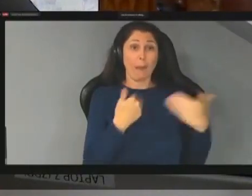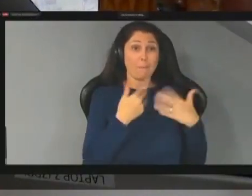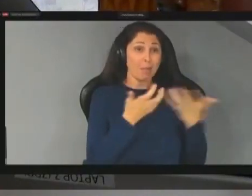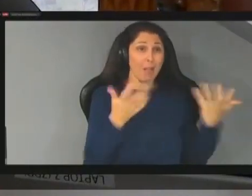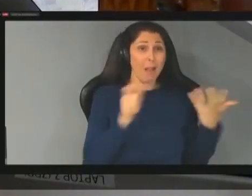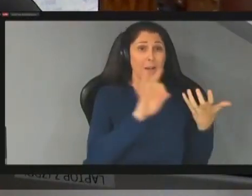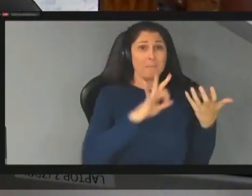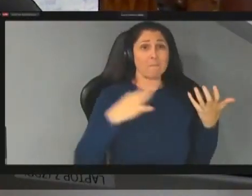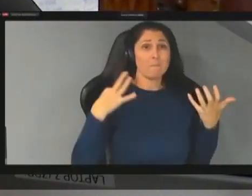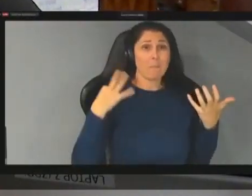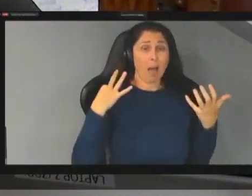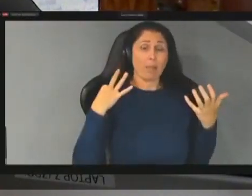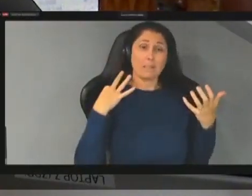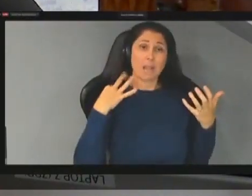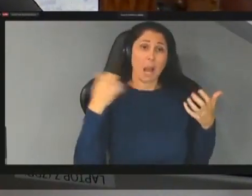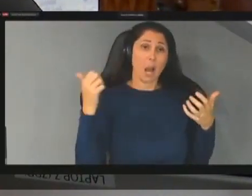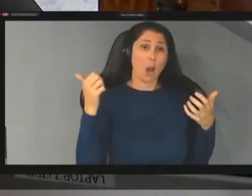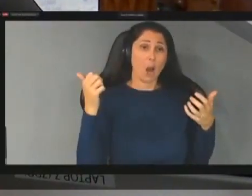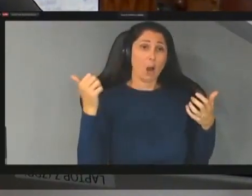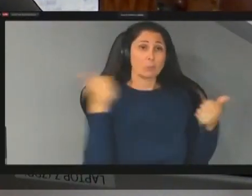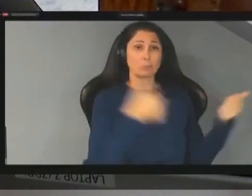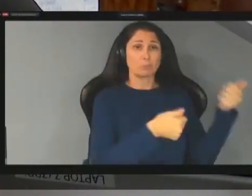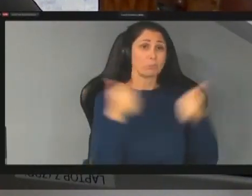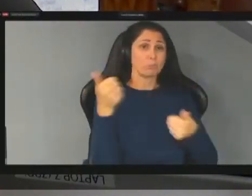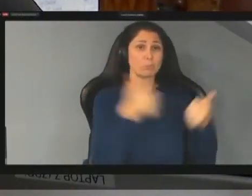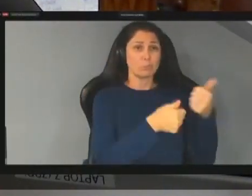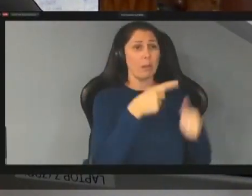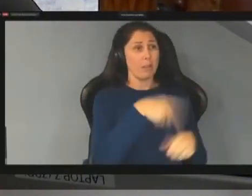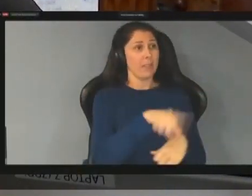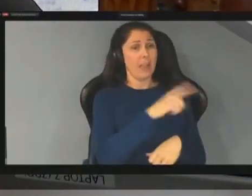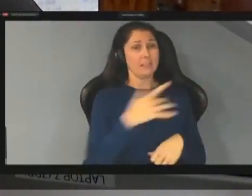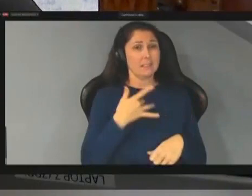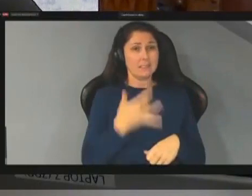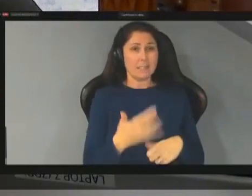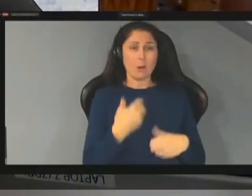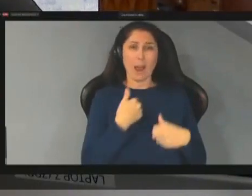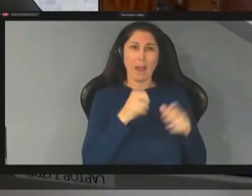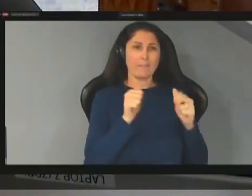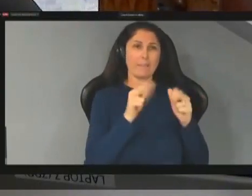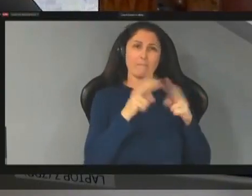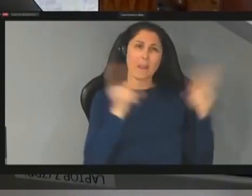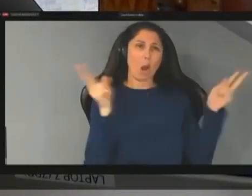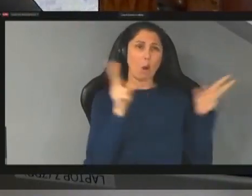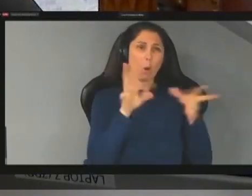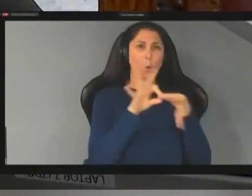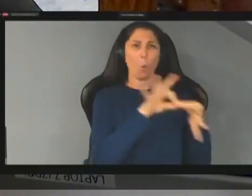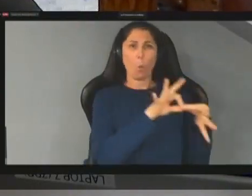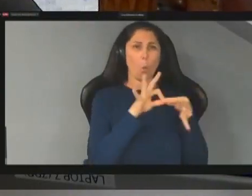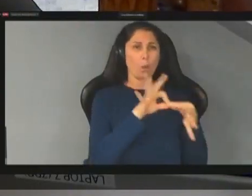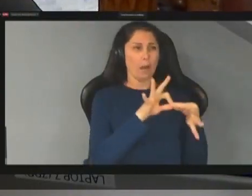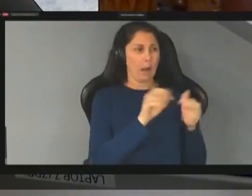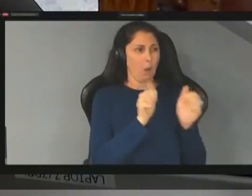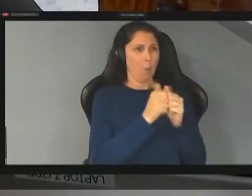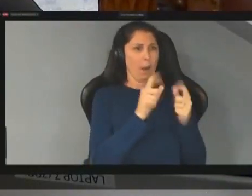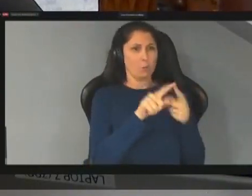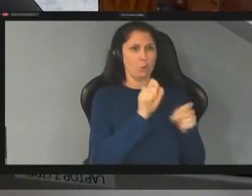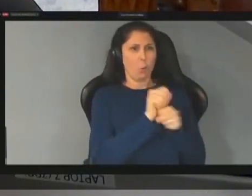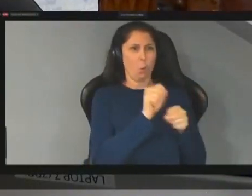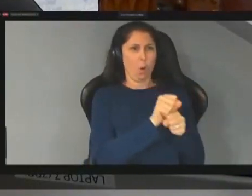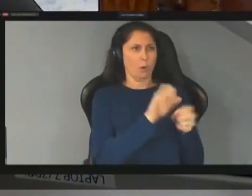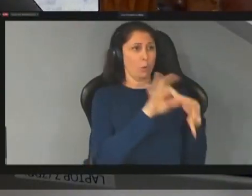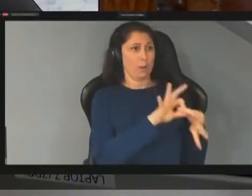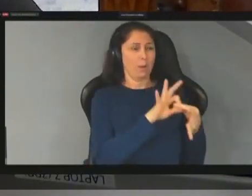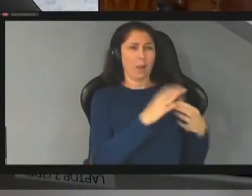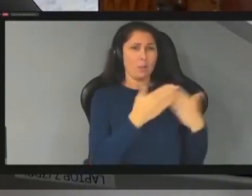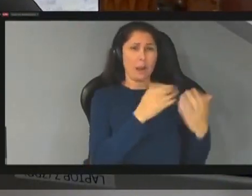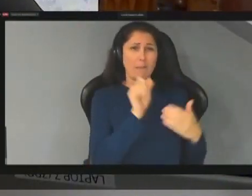volunteers, they tend to have a very coordinated way of working together, even if it's